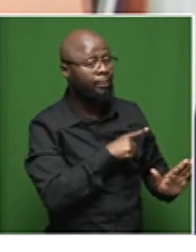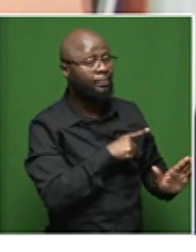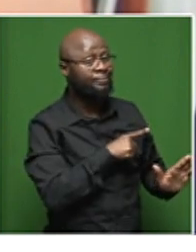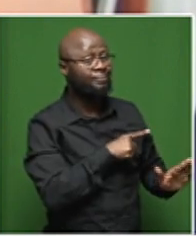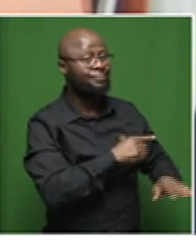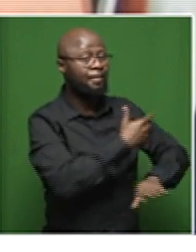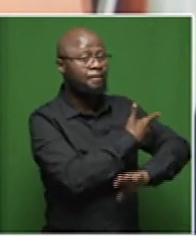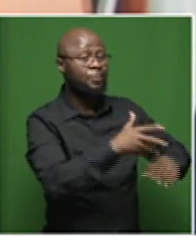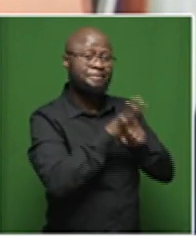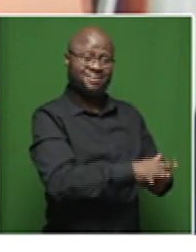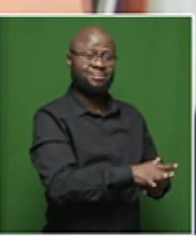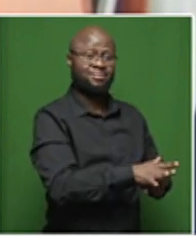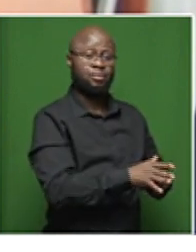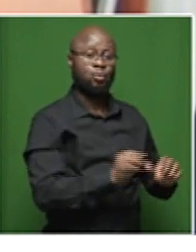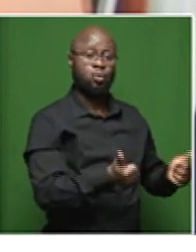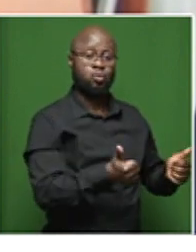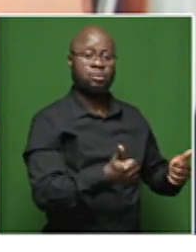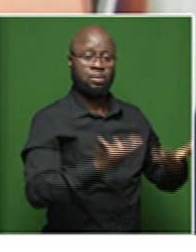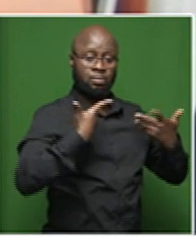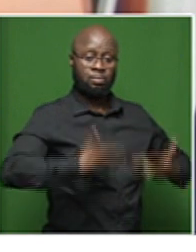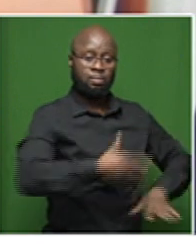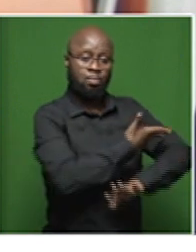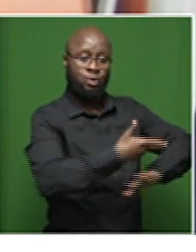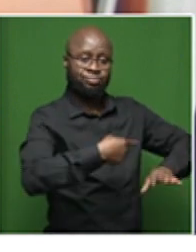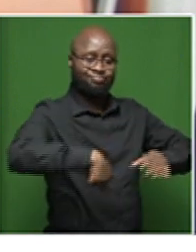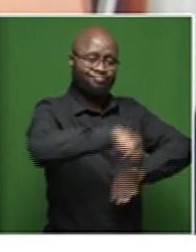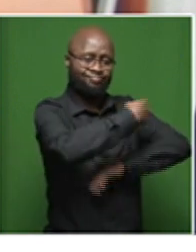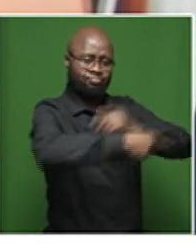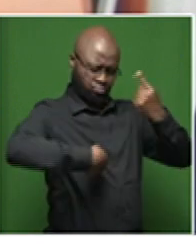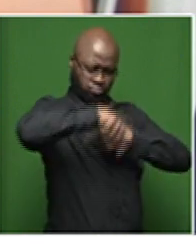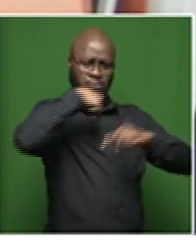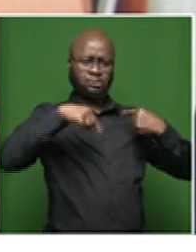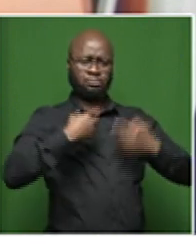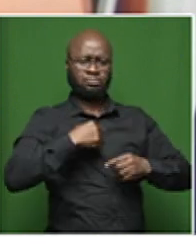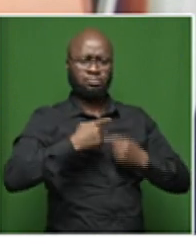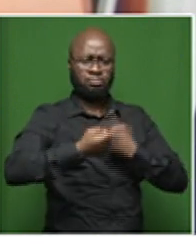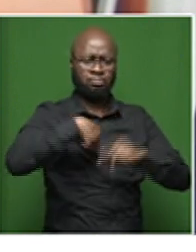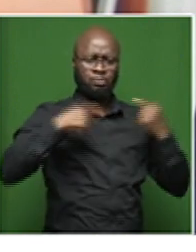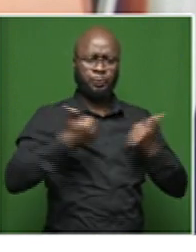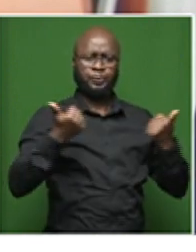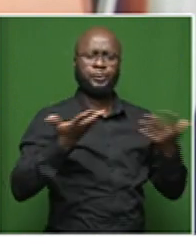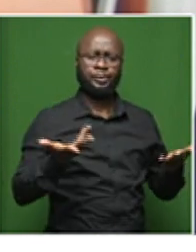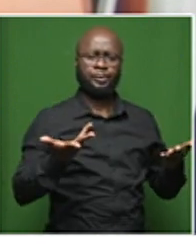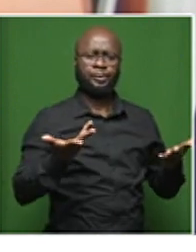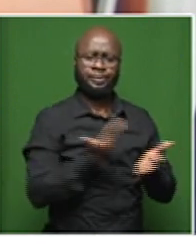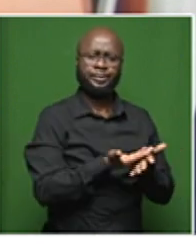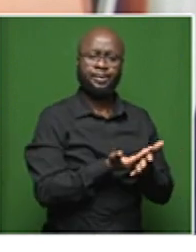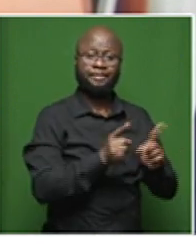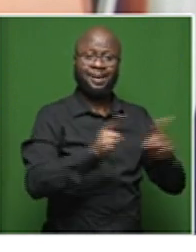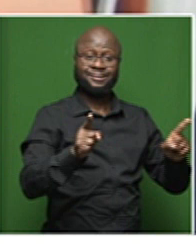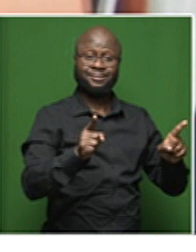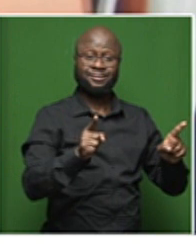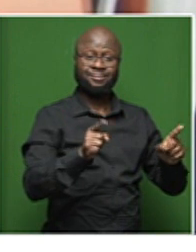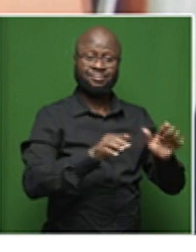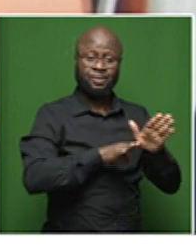for pushing blood forward so that it can be able to reach organs and so on. But when it starts to go up,